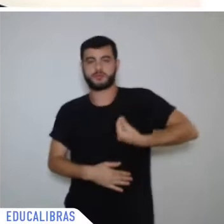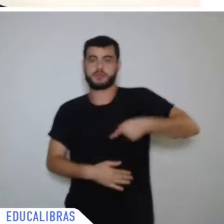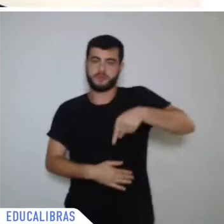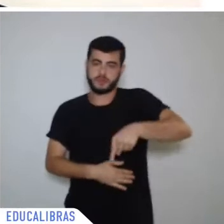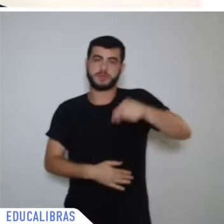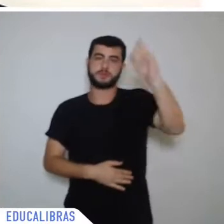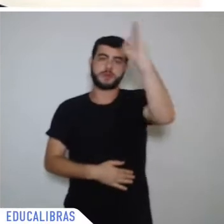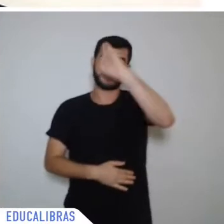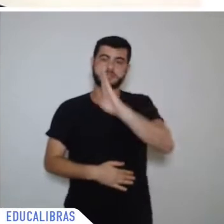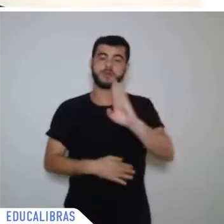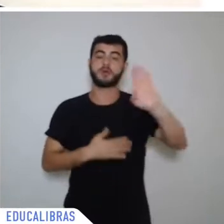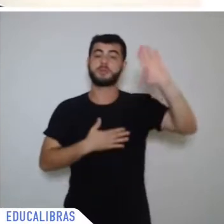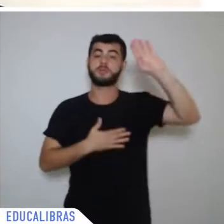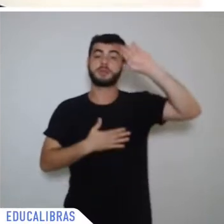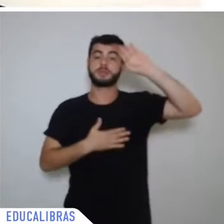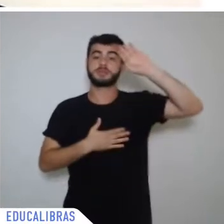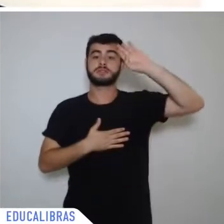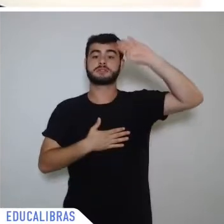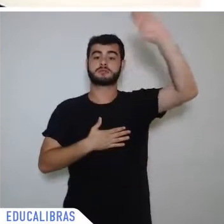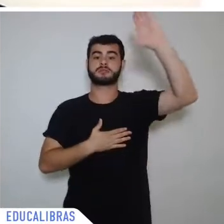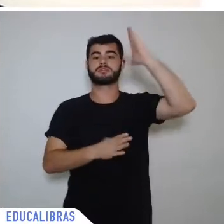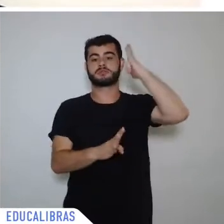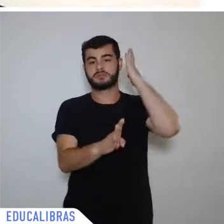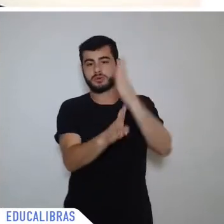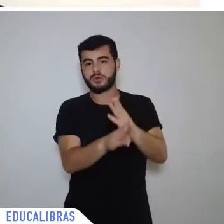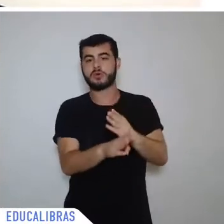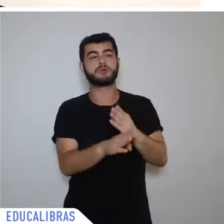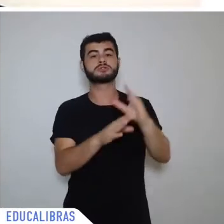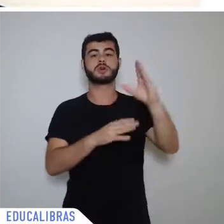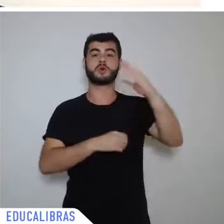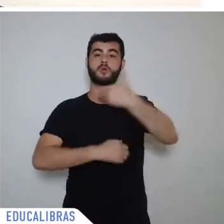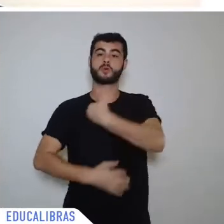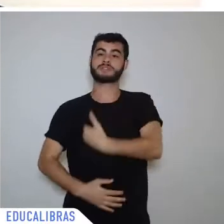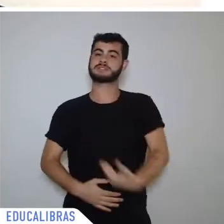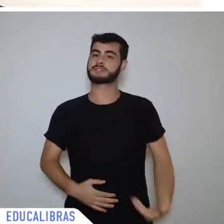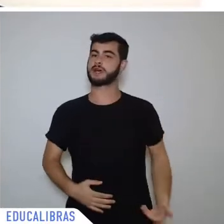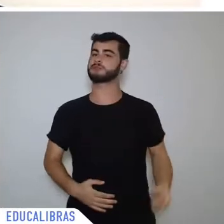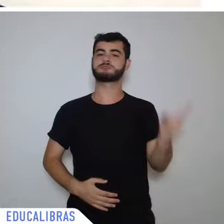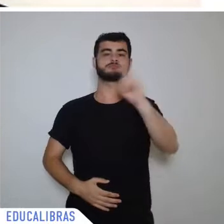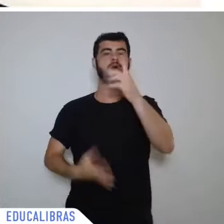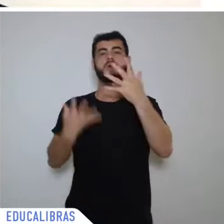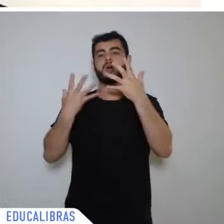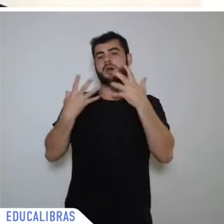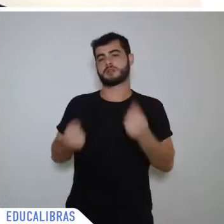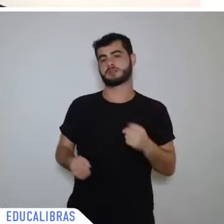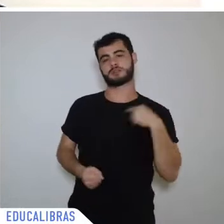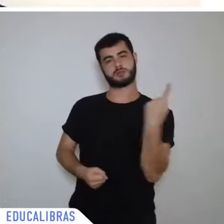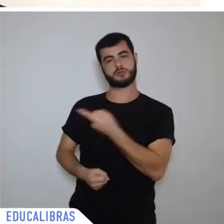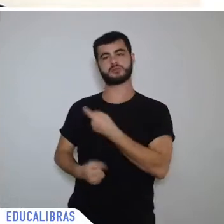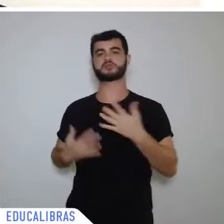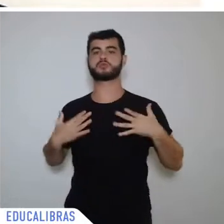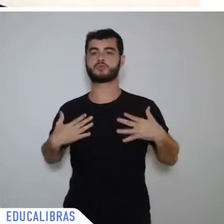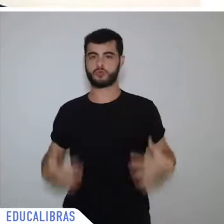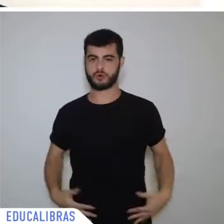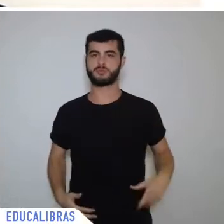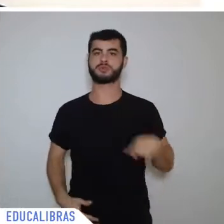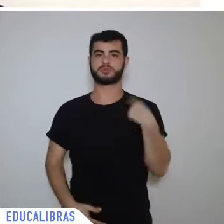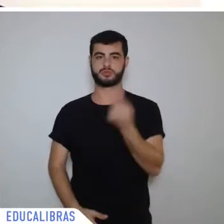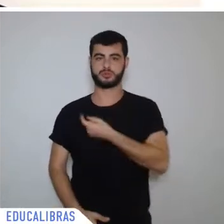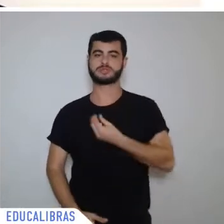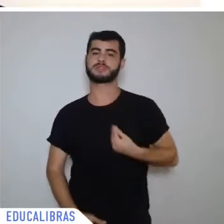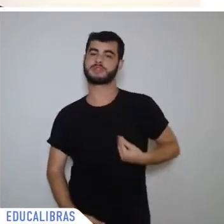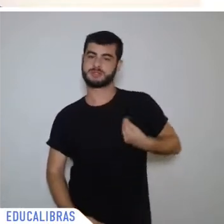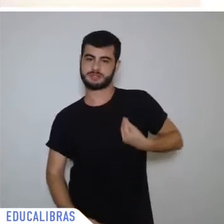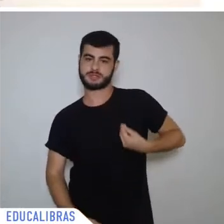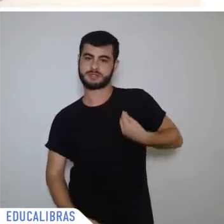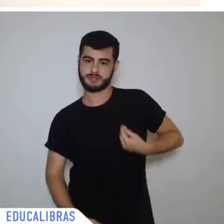epidemics of violence against us, especially because of the omission and denial of